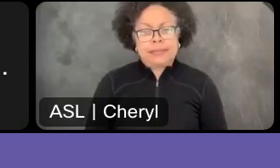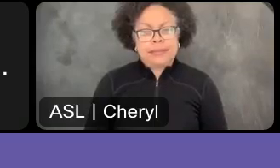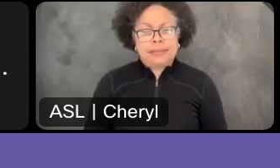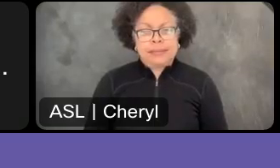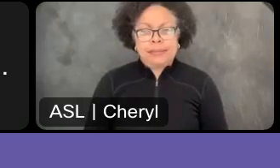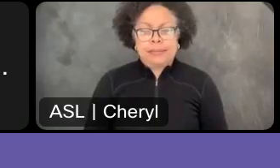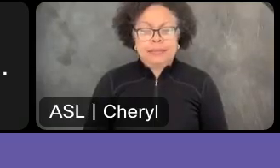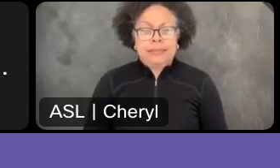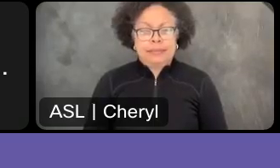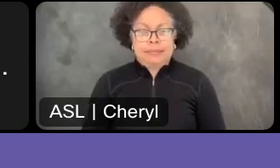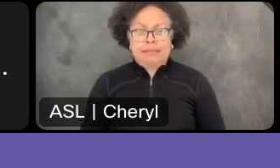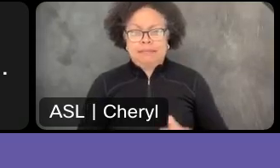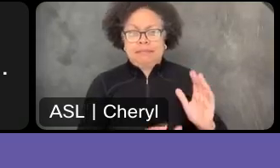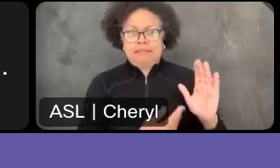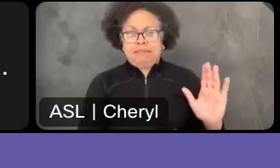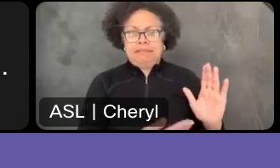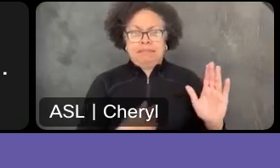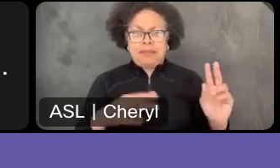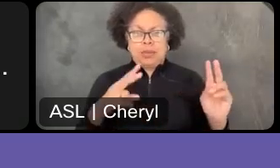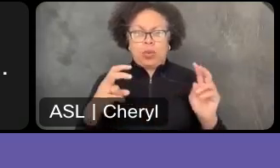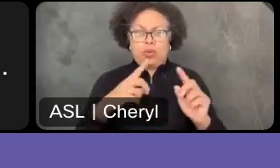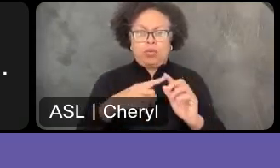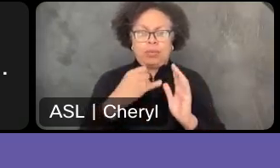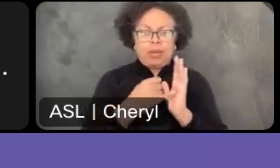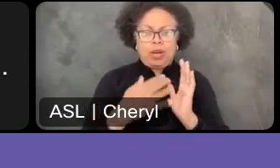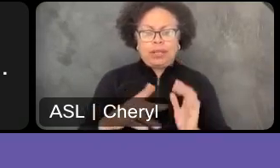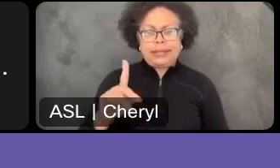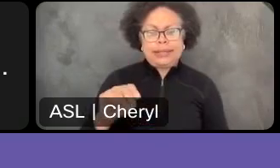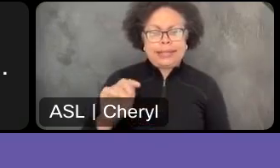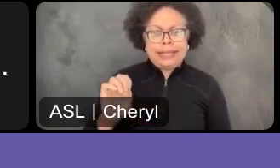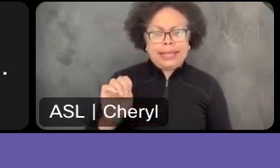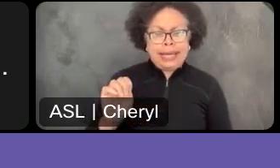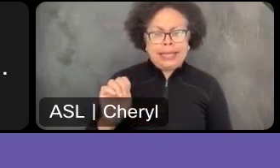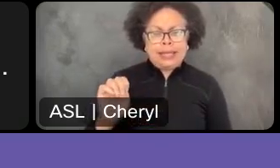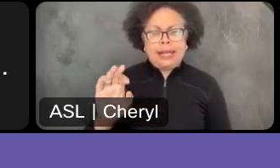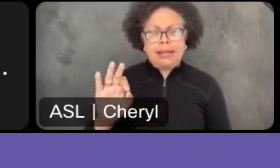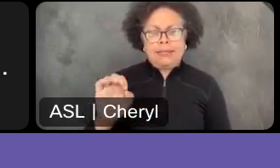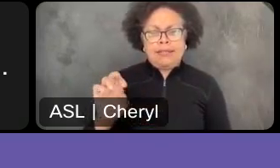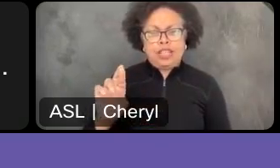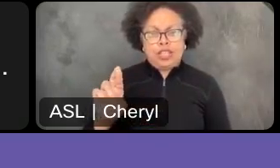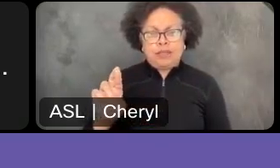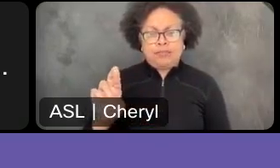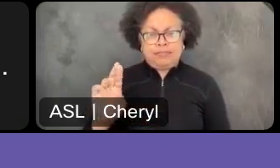This slide has a quote by the artist Kate Fenner, as well as an example of her artwork.